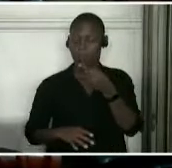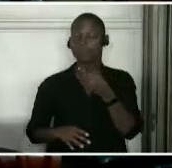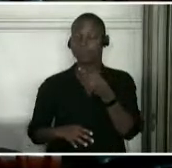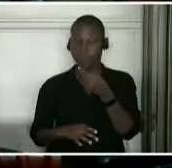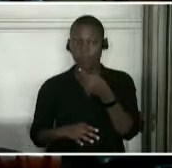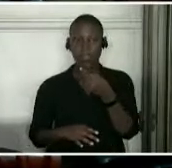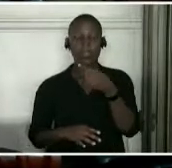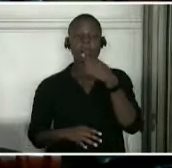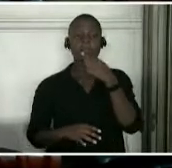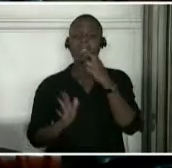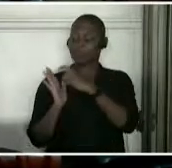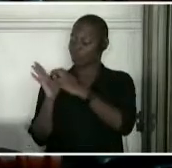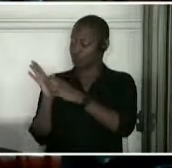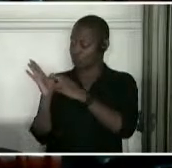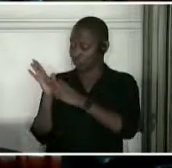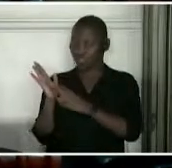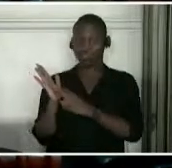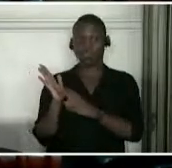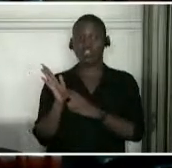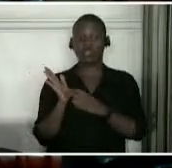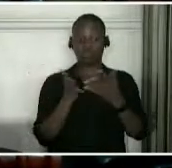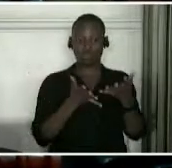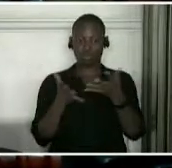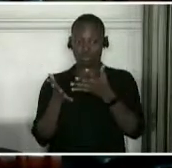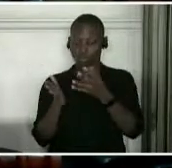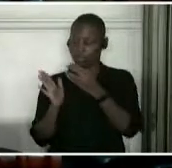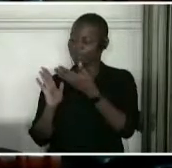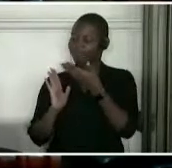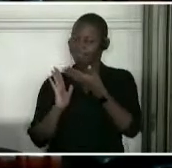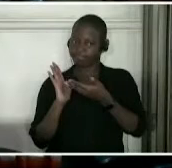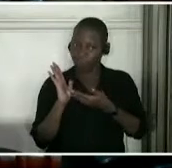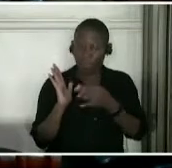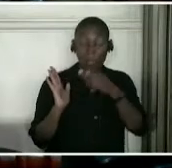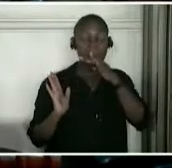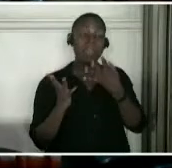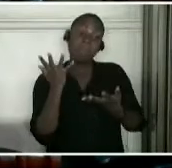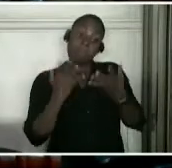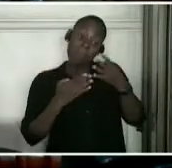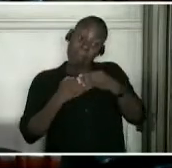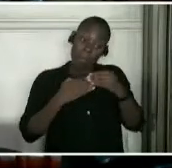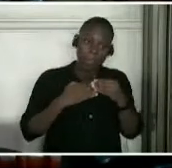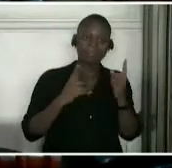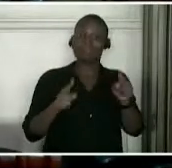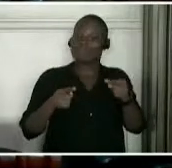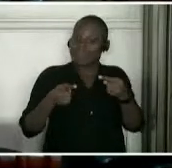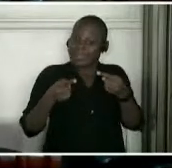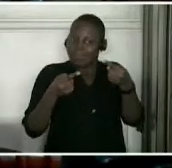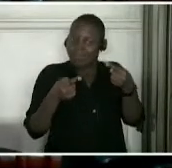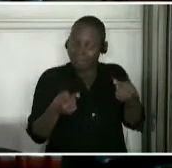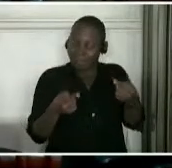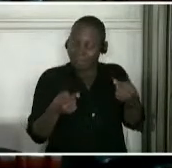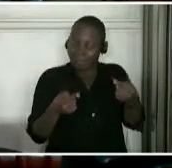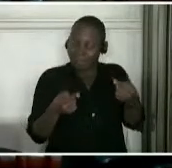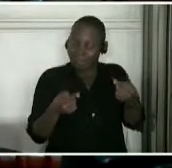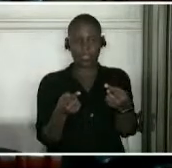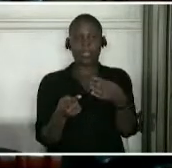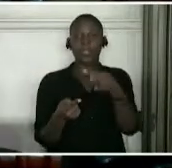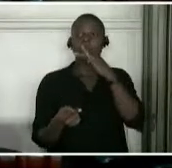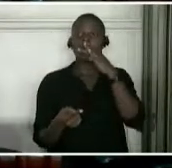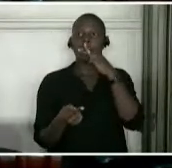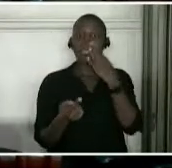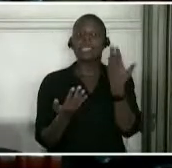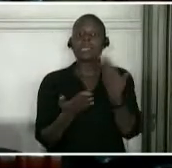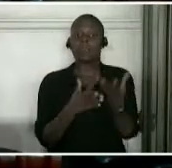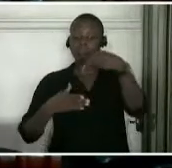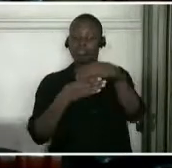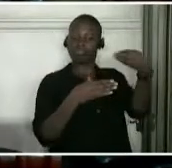be adopted to try to assist members who may not be able to participate in a debate due to